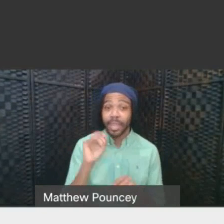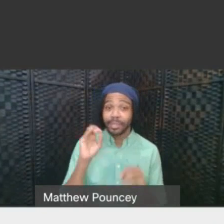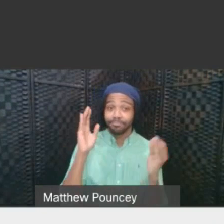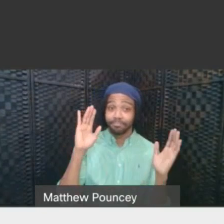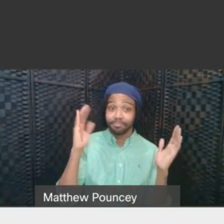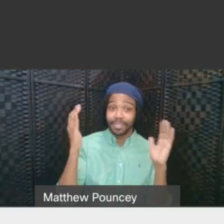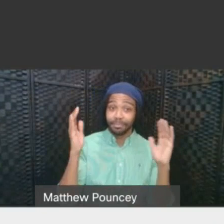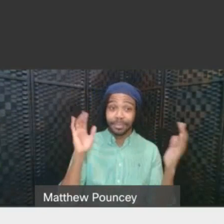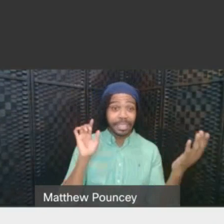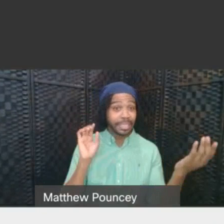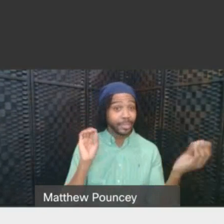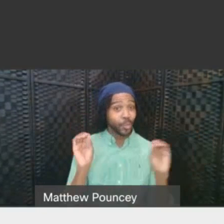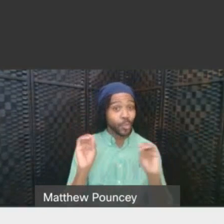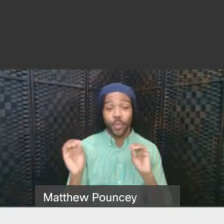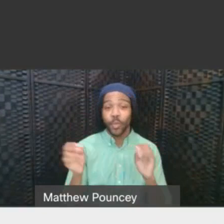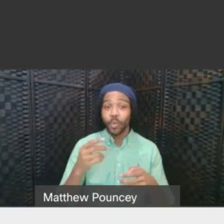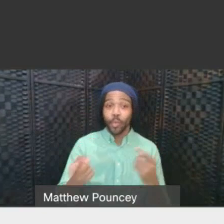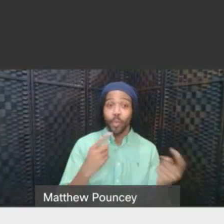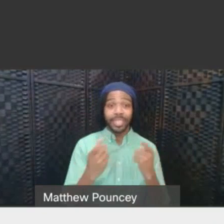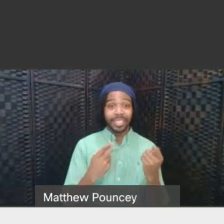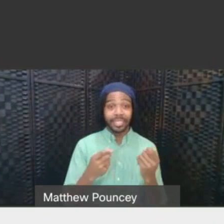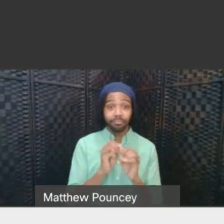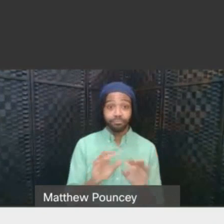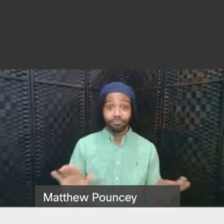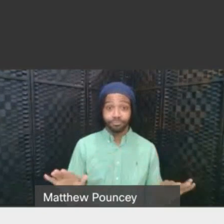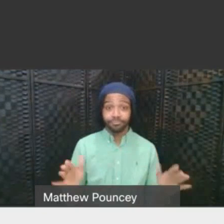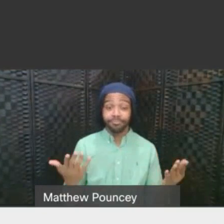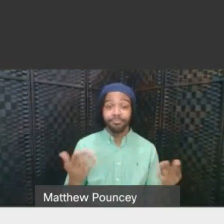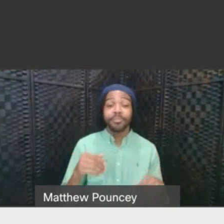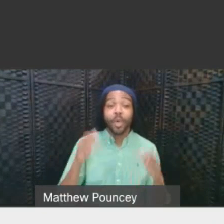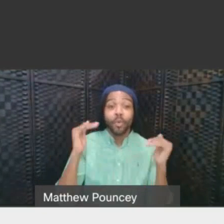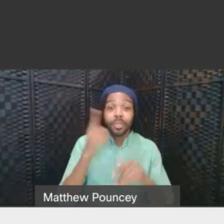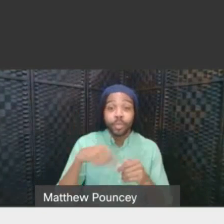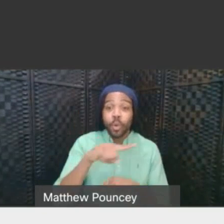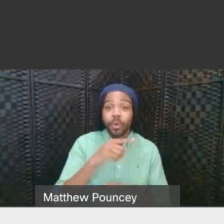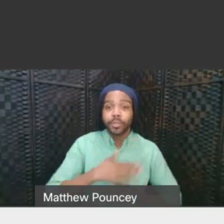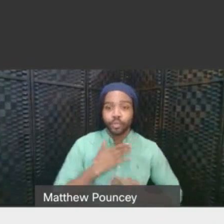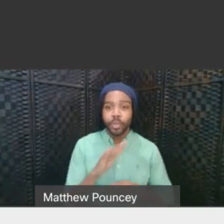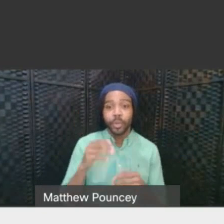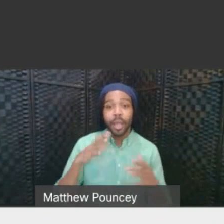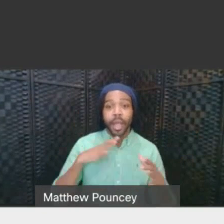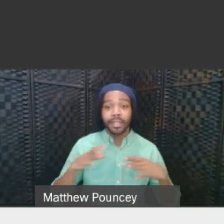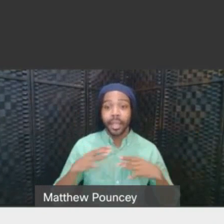more questions. And so I hope everyone has a very nice holiday.